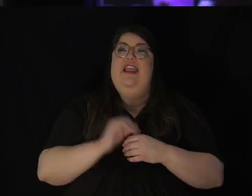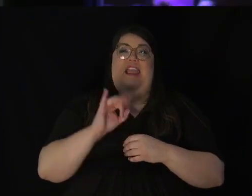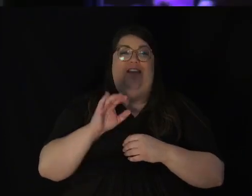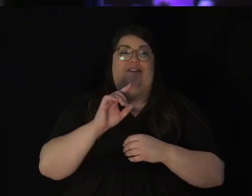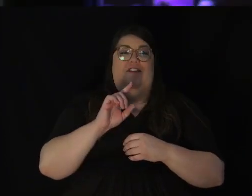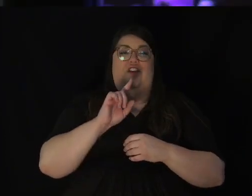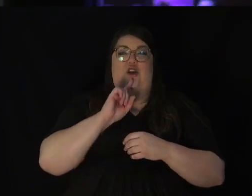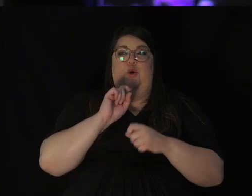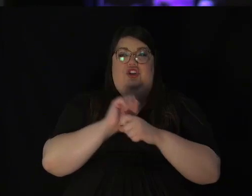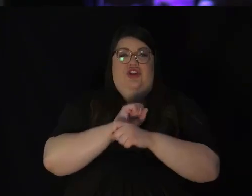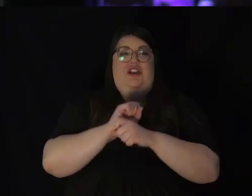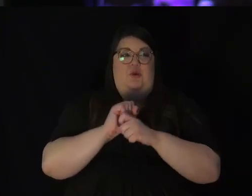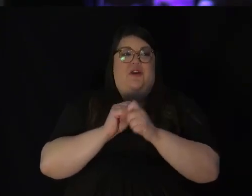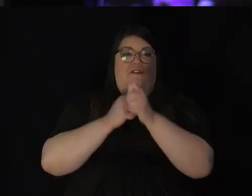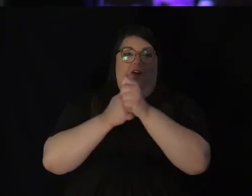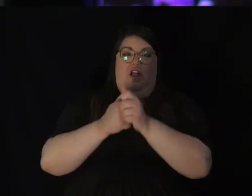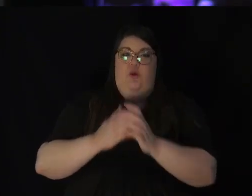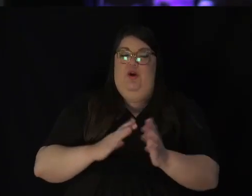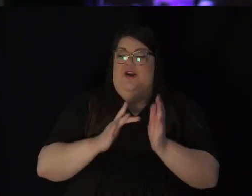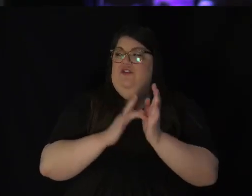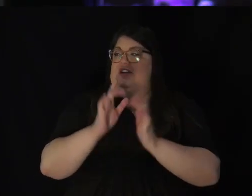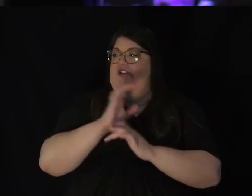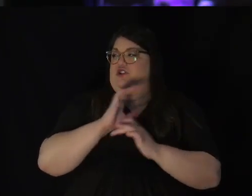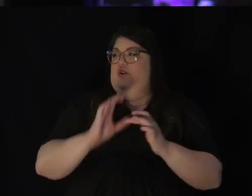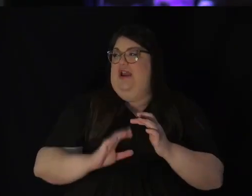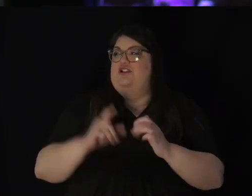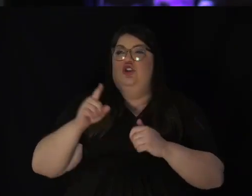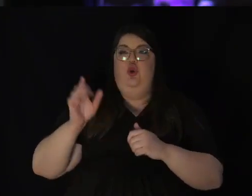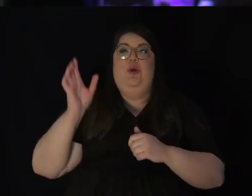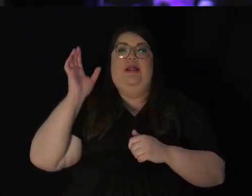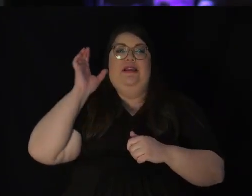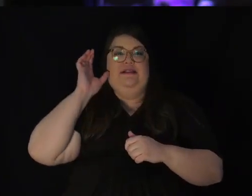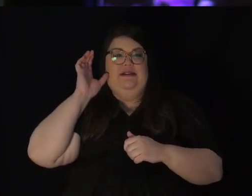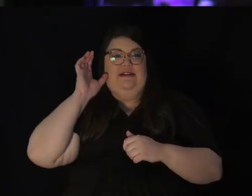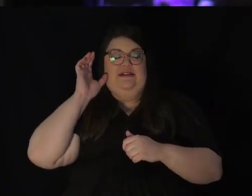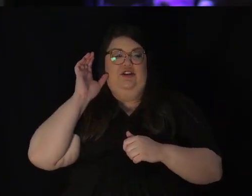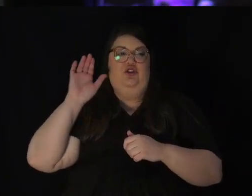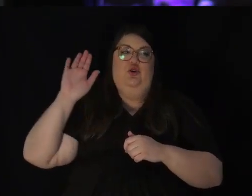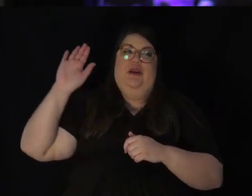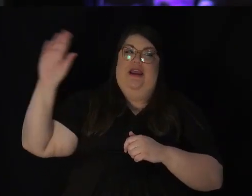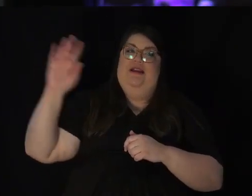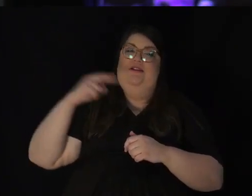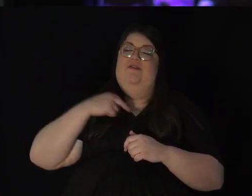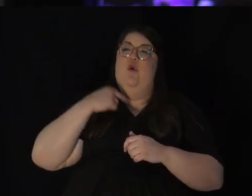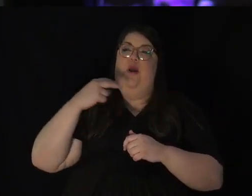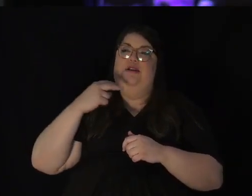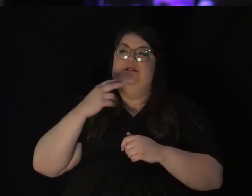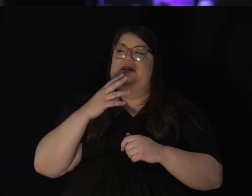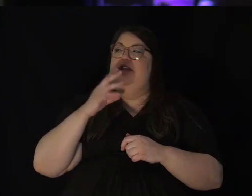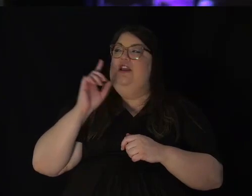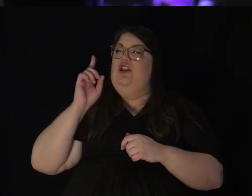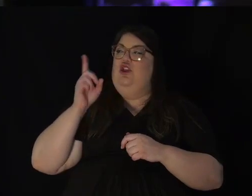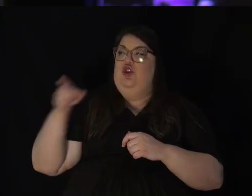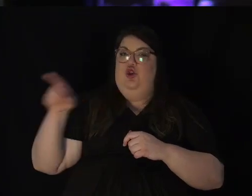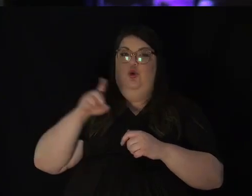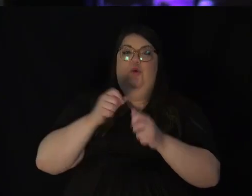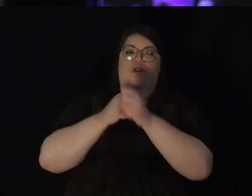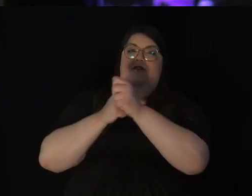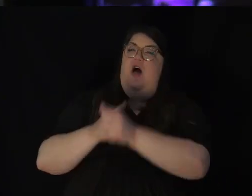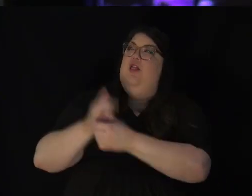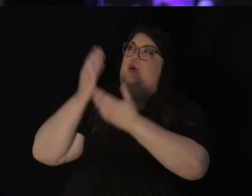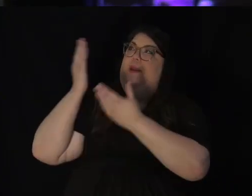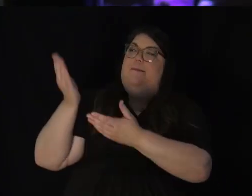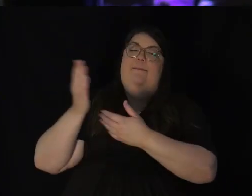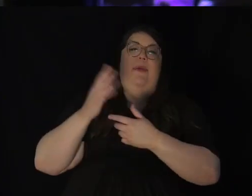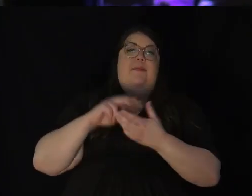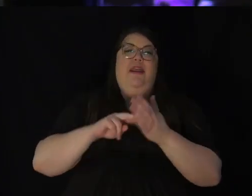genuine follower of Jesus Christ, you will listen to his voice and you will follow him, meaning you